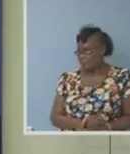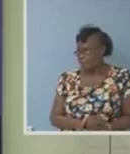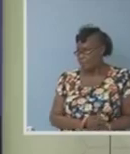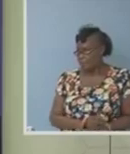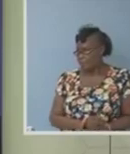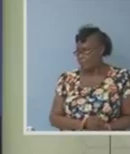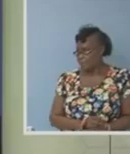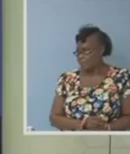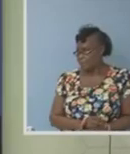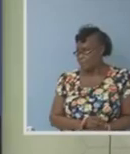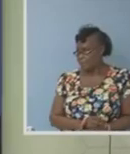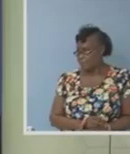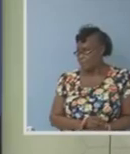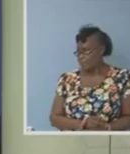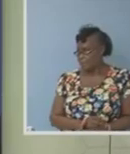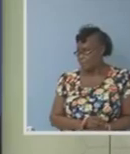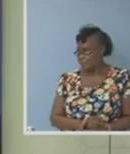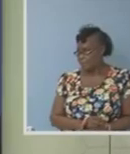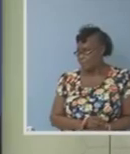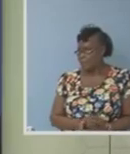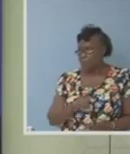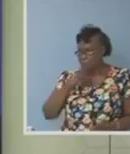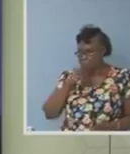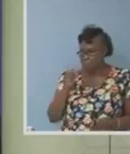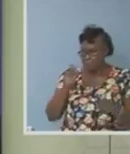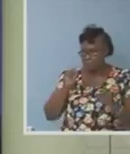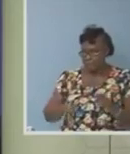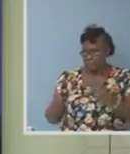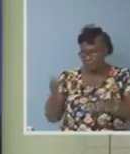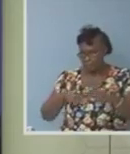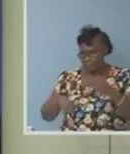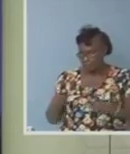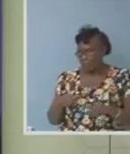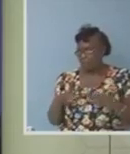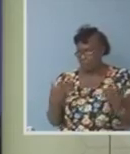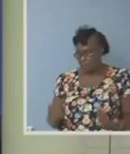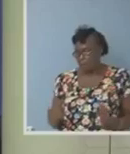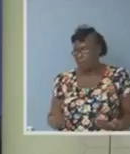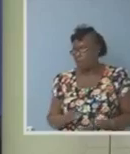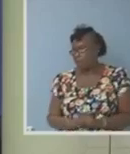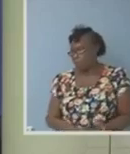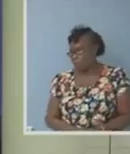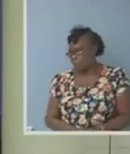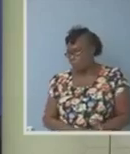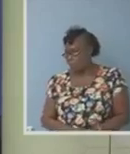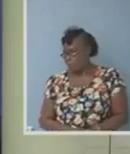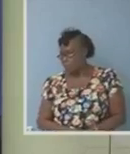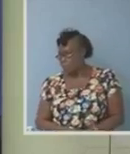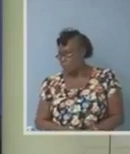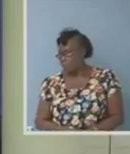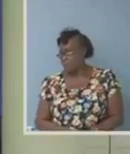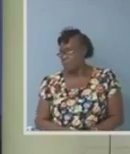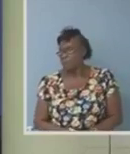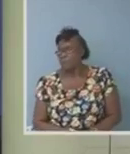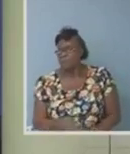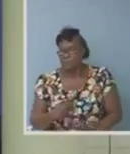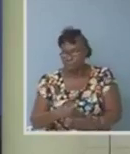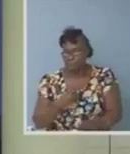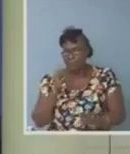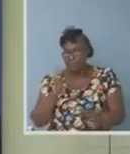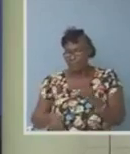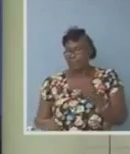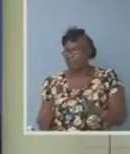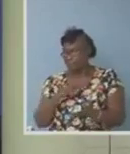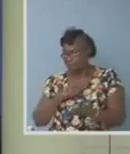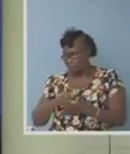So that is why they were unable to come at the moment. But the meeting will be held before the end of the